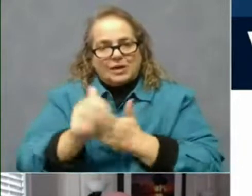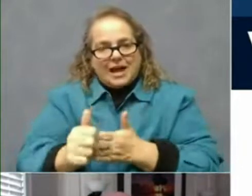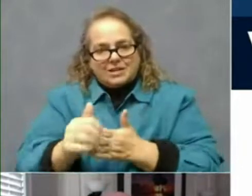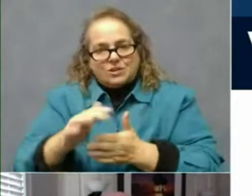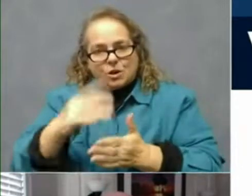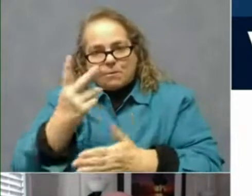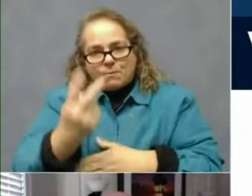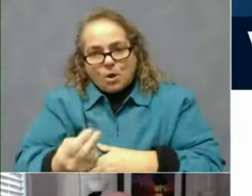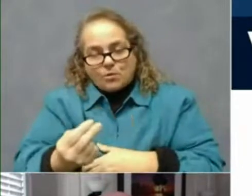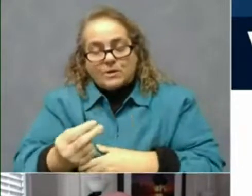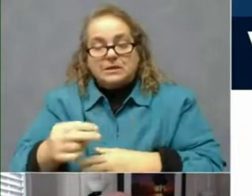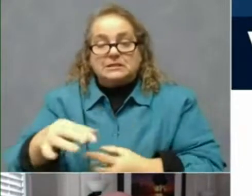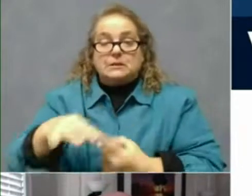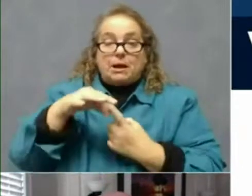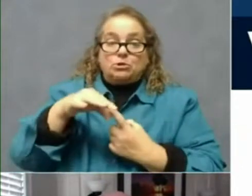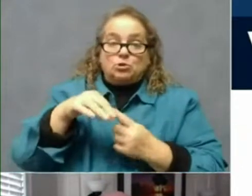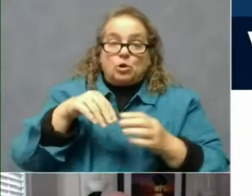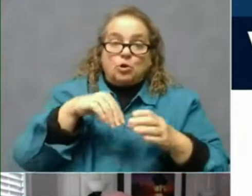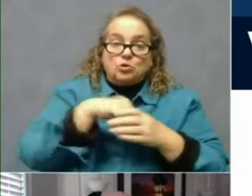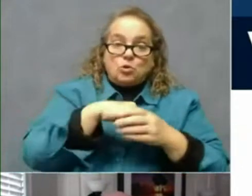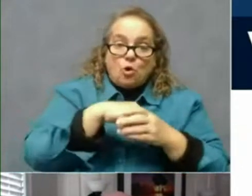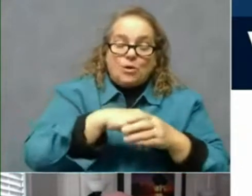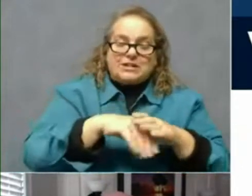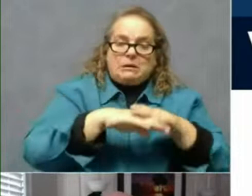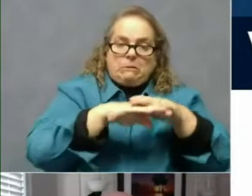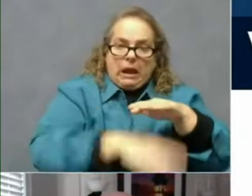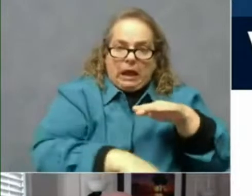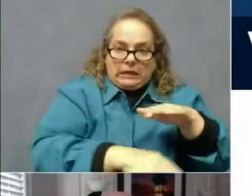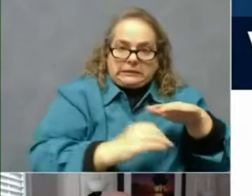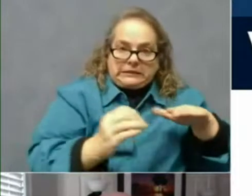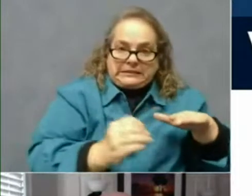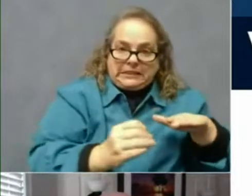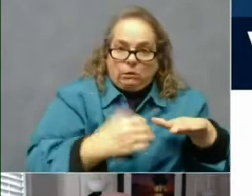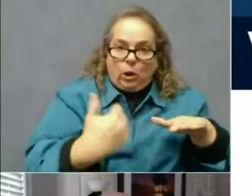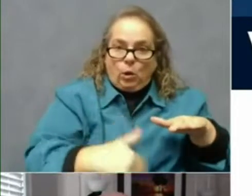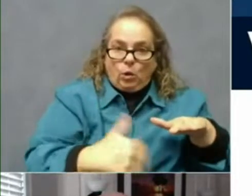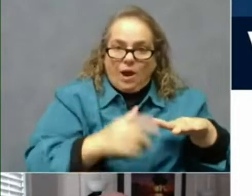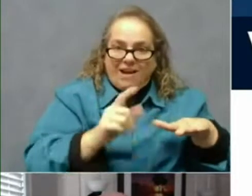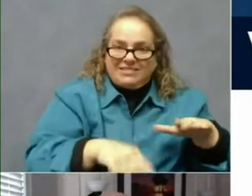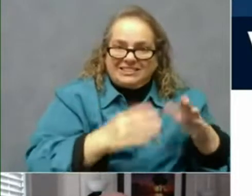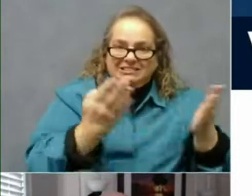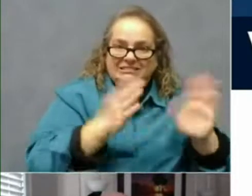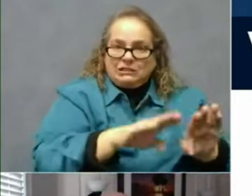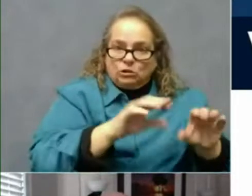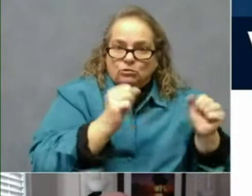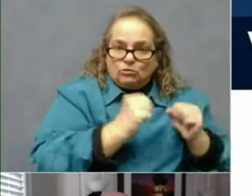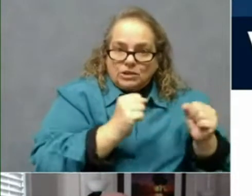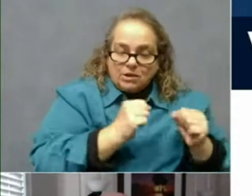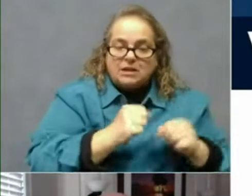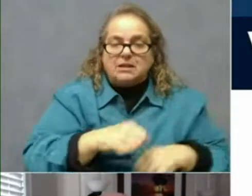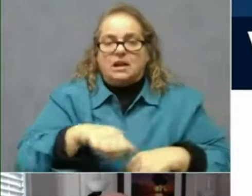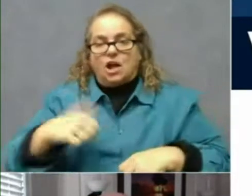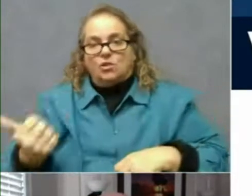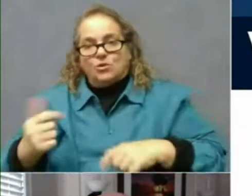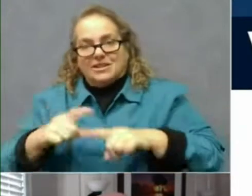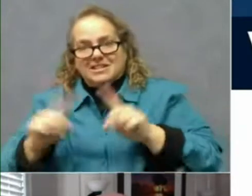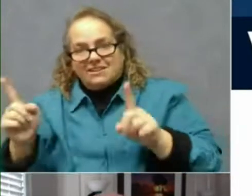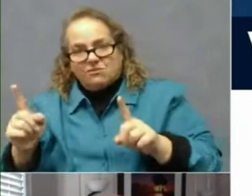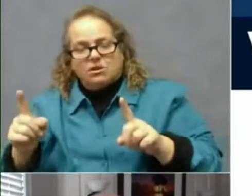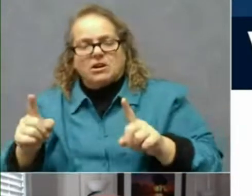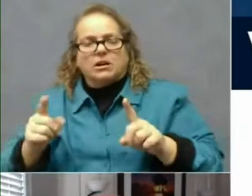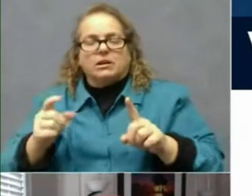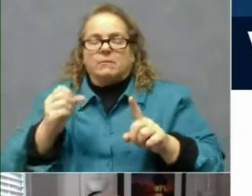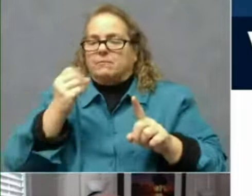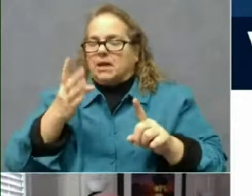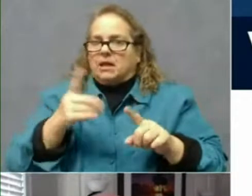conditions, difficult to handle, required a lot of information to be shared. There's a lot of moving pieces. And so